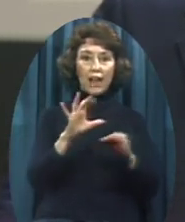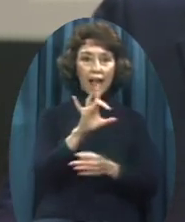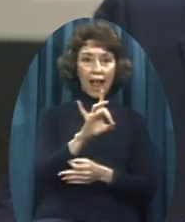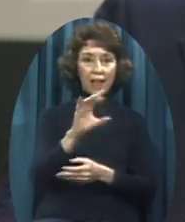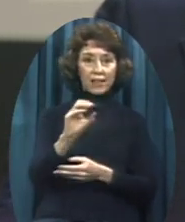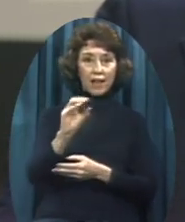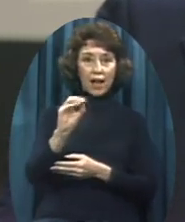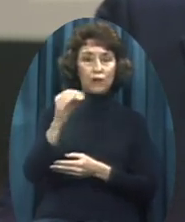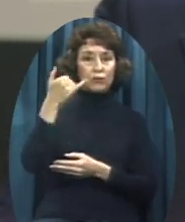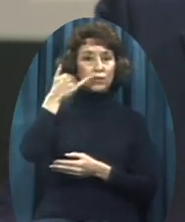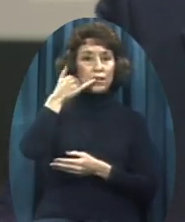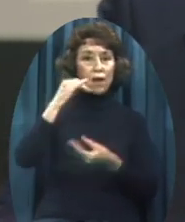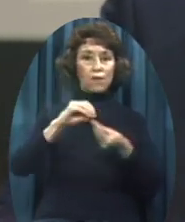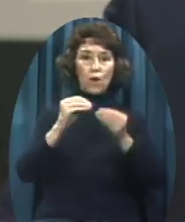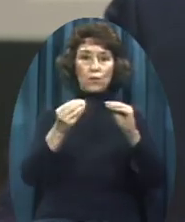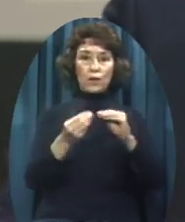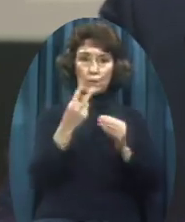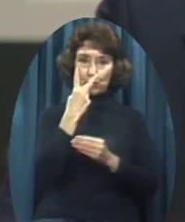need to go over the top.